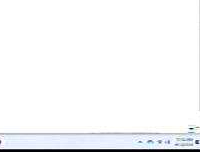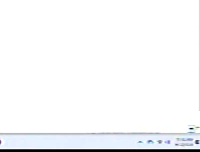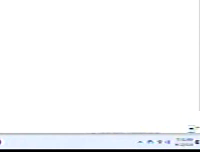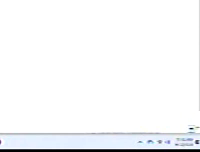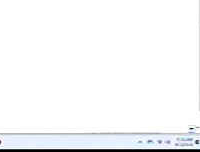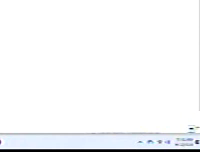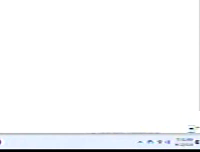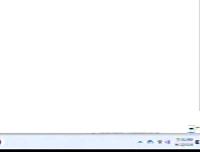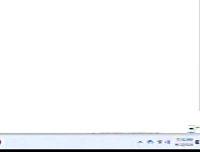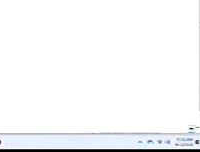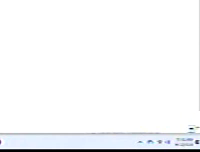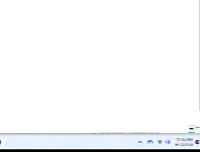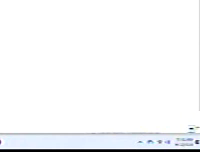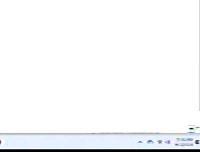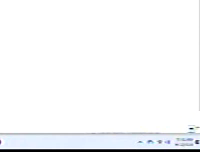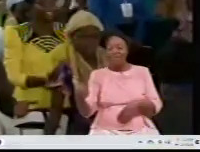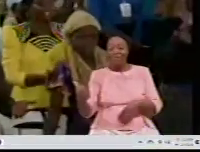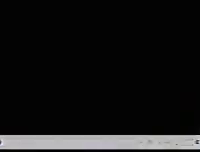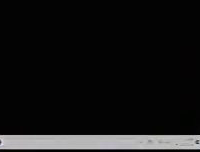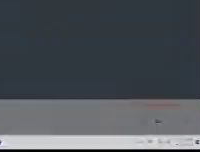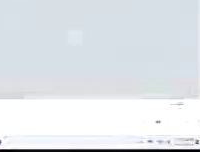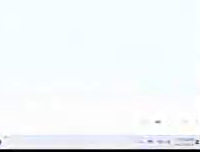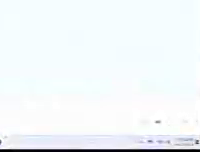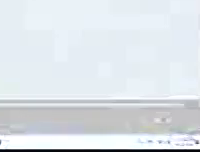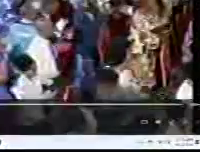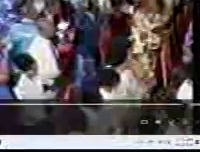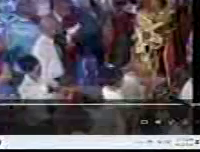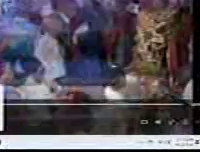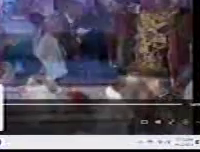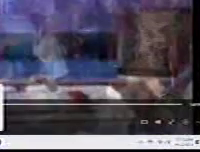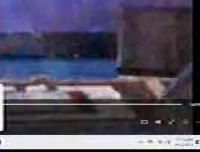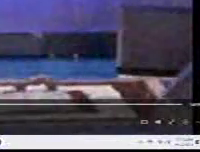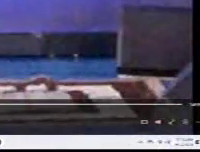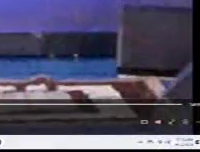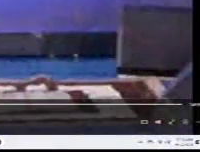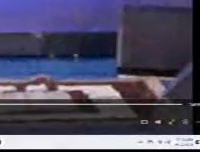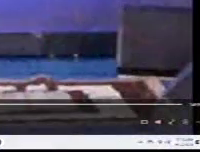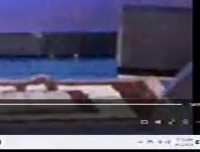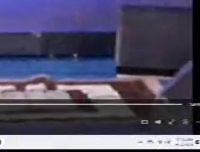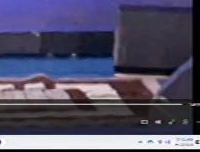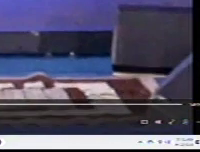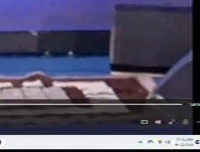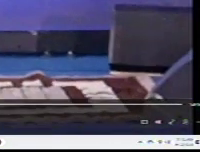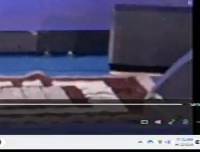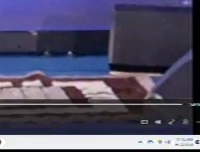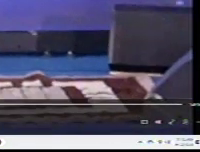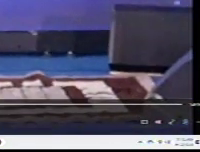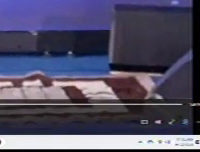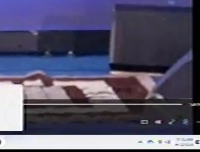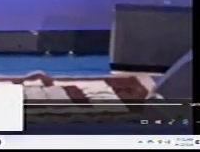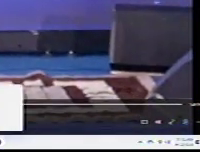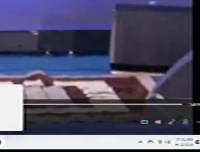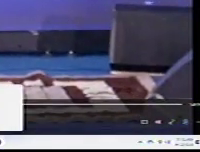Un autre. Amen. Put your hands together. Thank you, sir. Thank